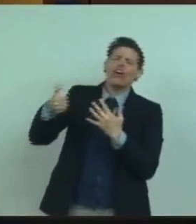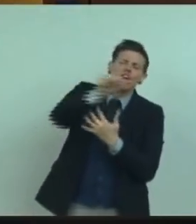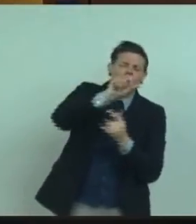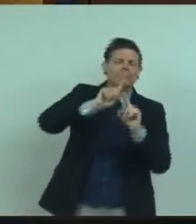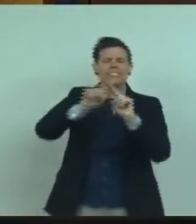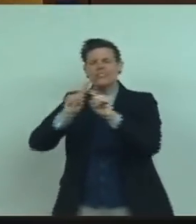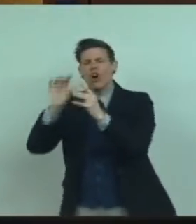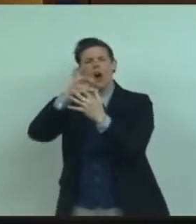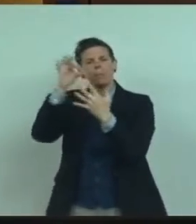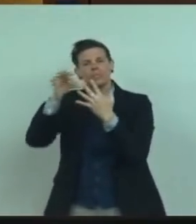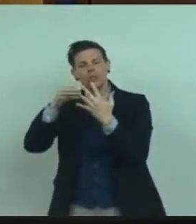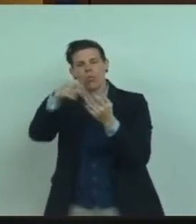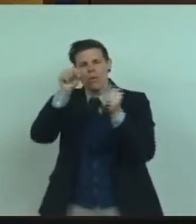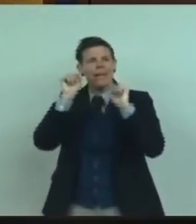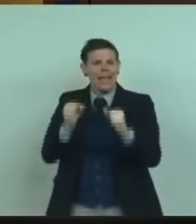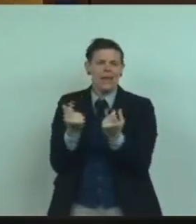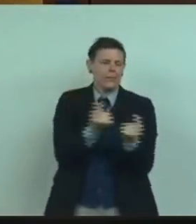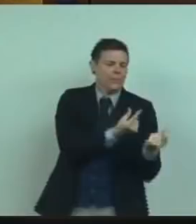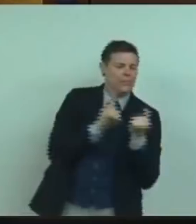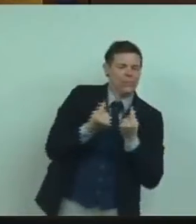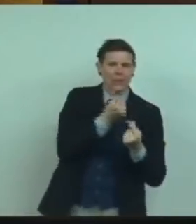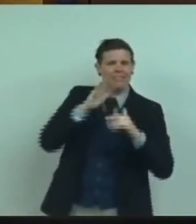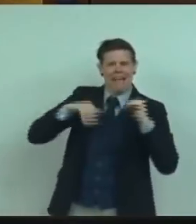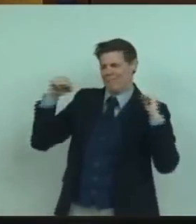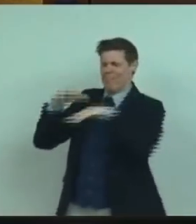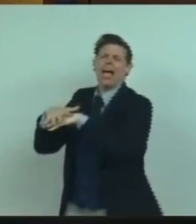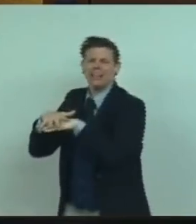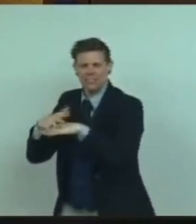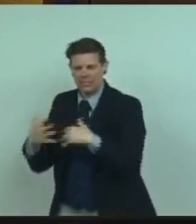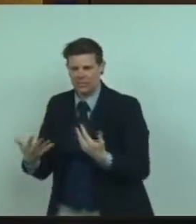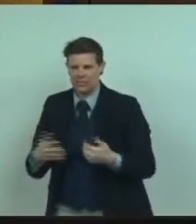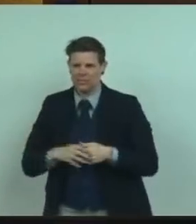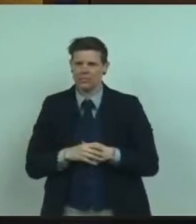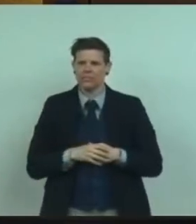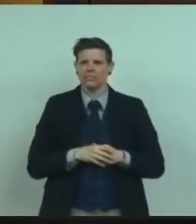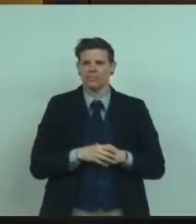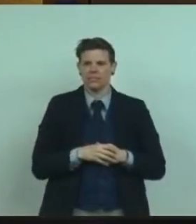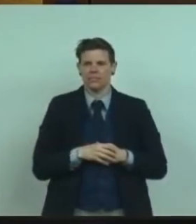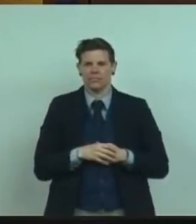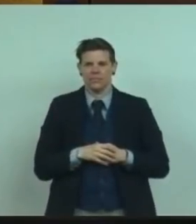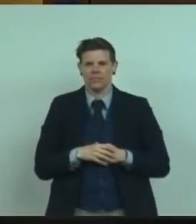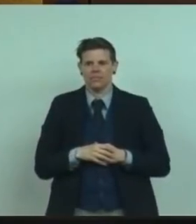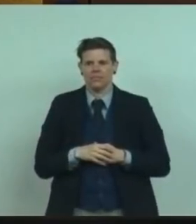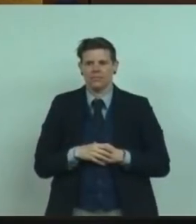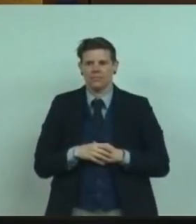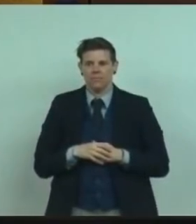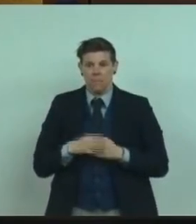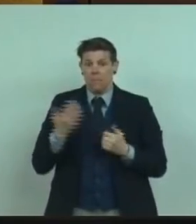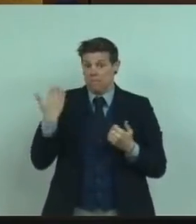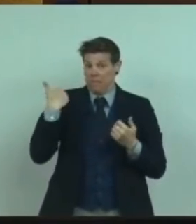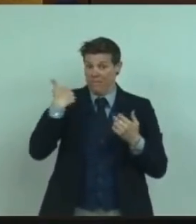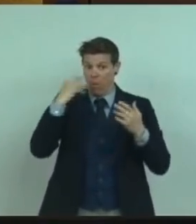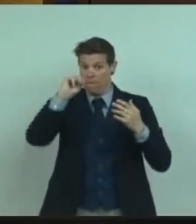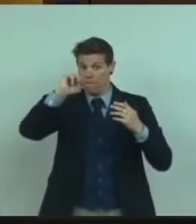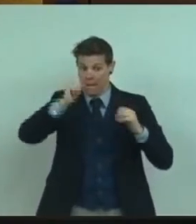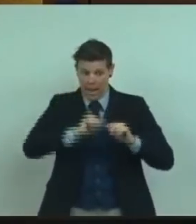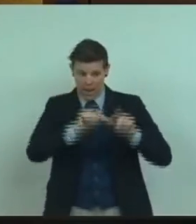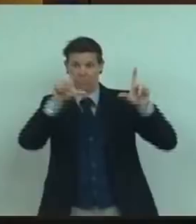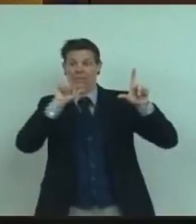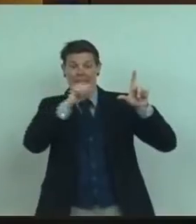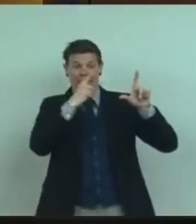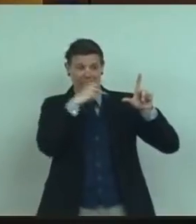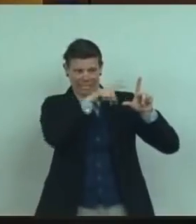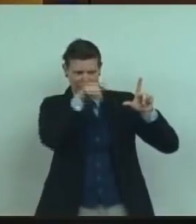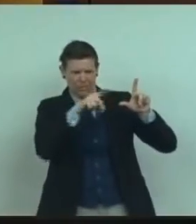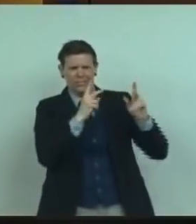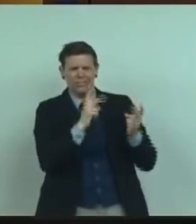time, I think that we gain more by having people show us what they're made of, by